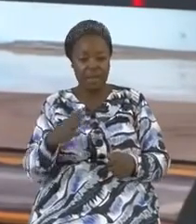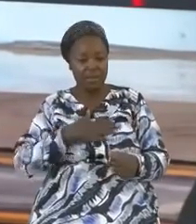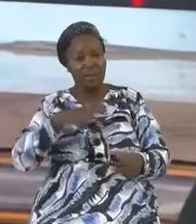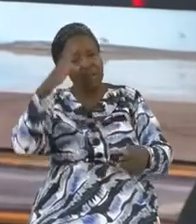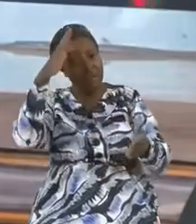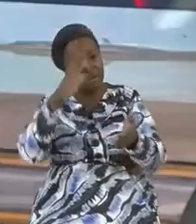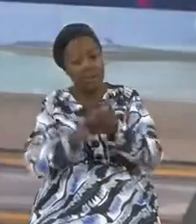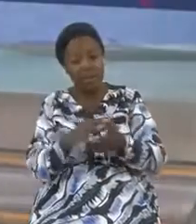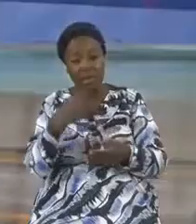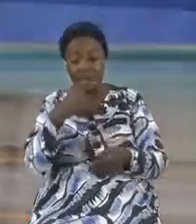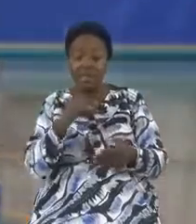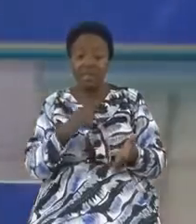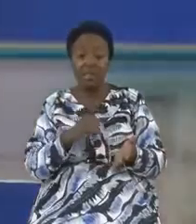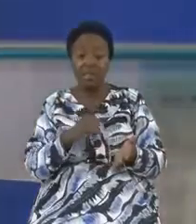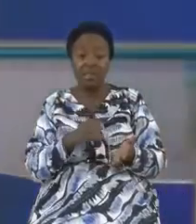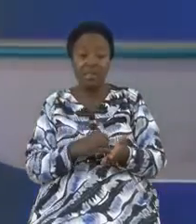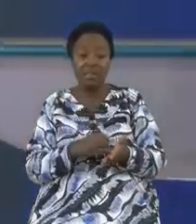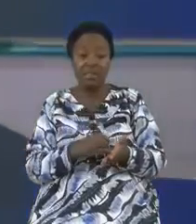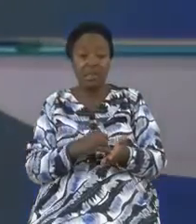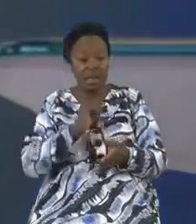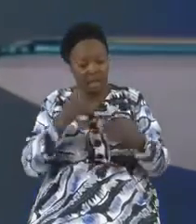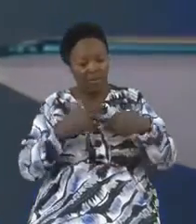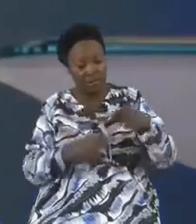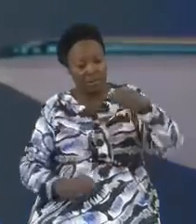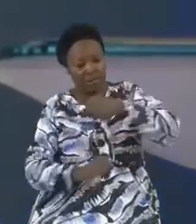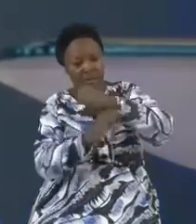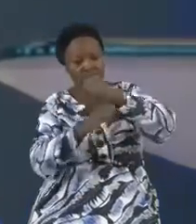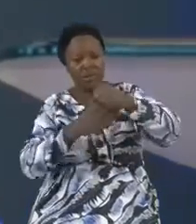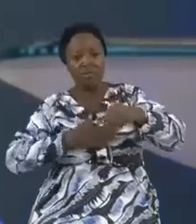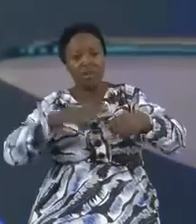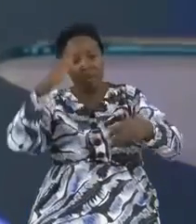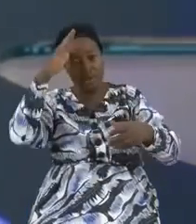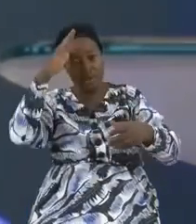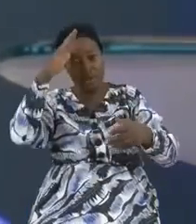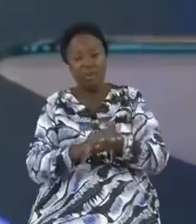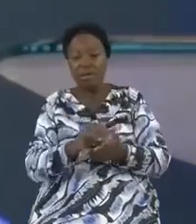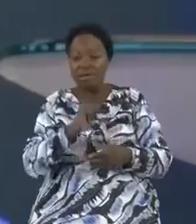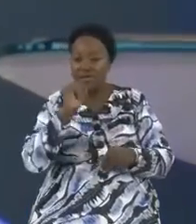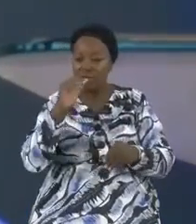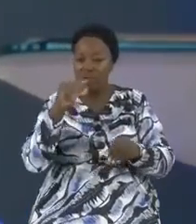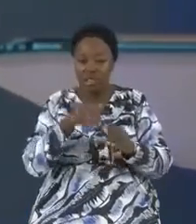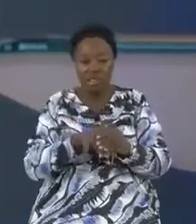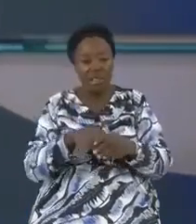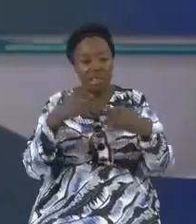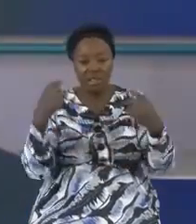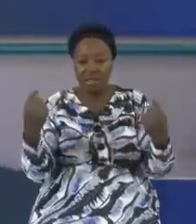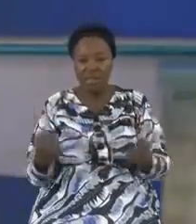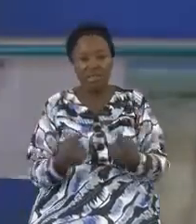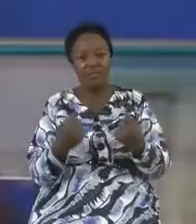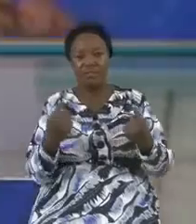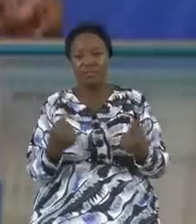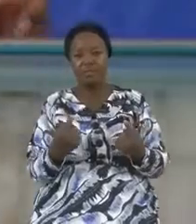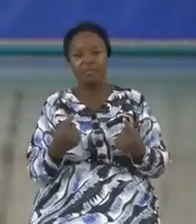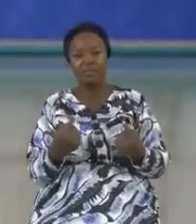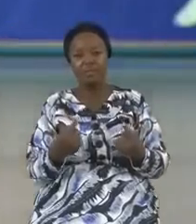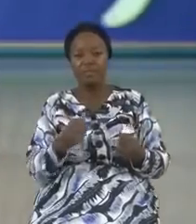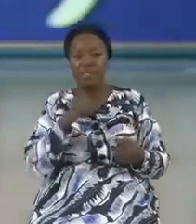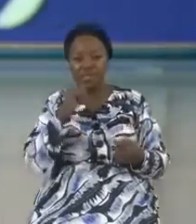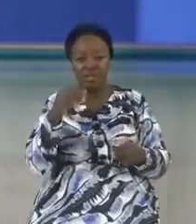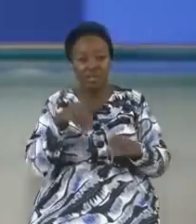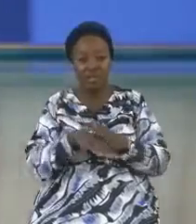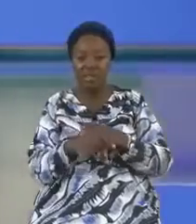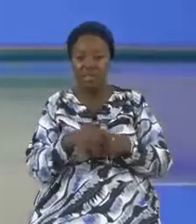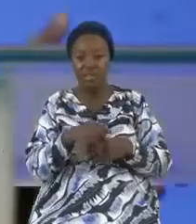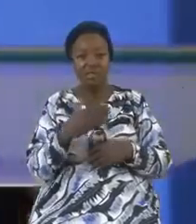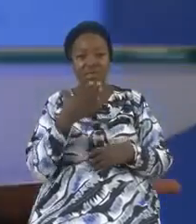husband said so. I support my husband, not in sin, not in